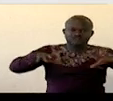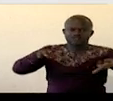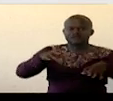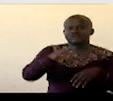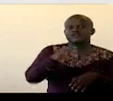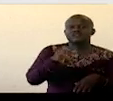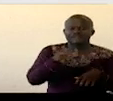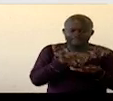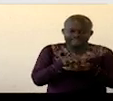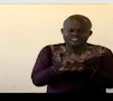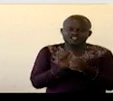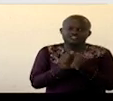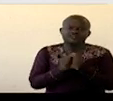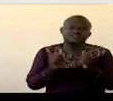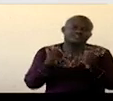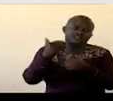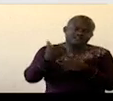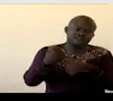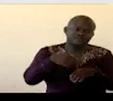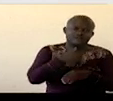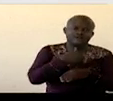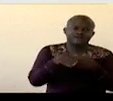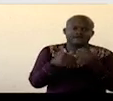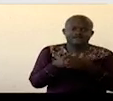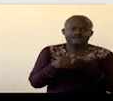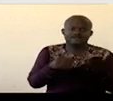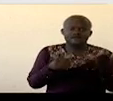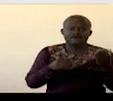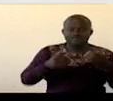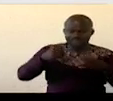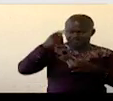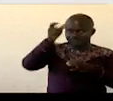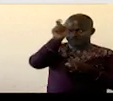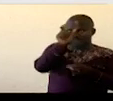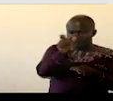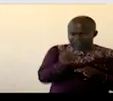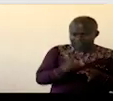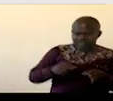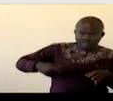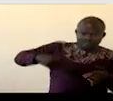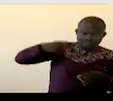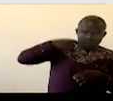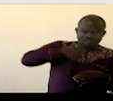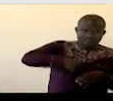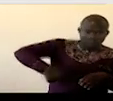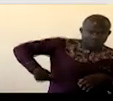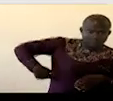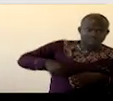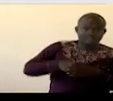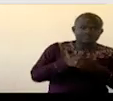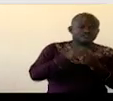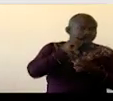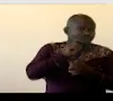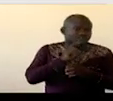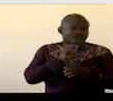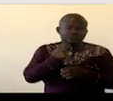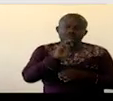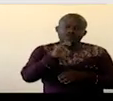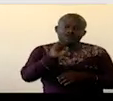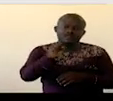and fish. Then we have invertebrates, where we can talk about insects,